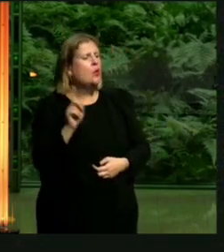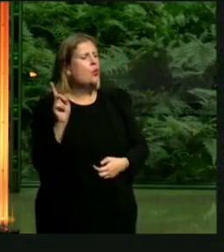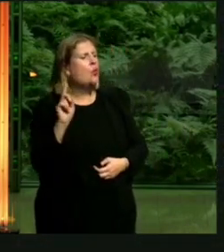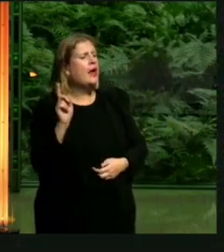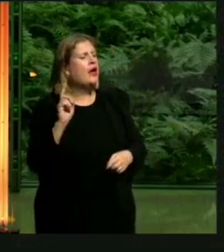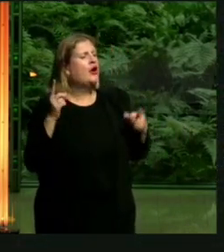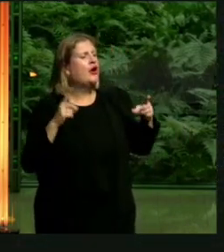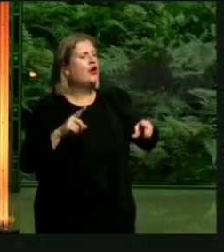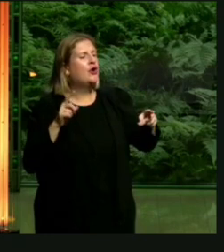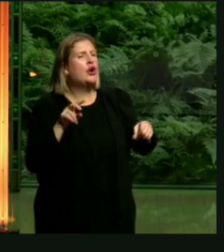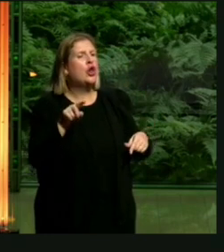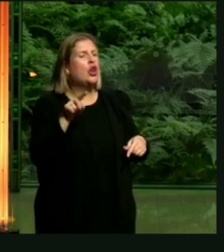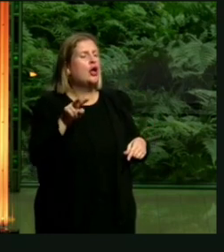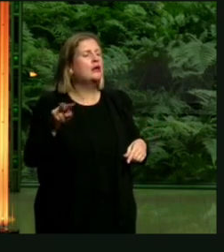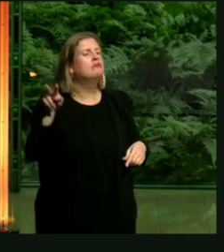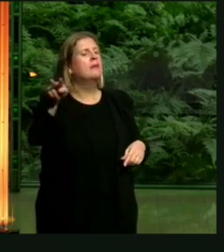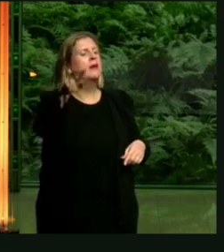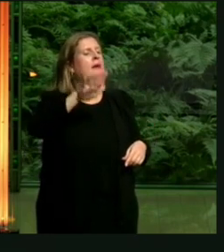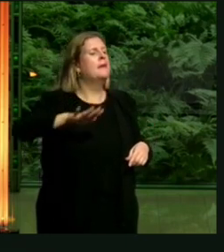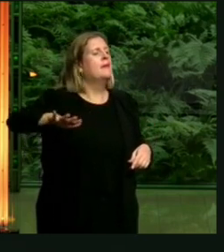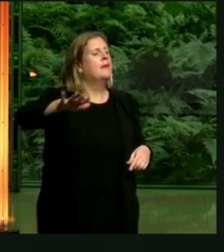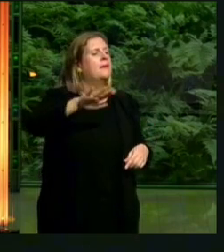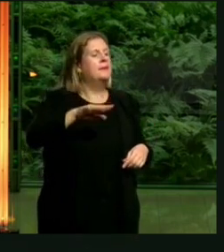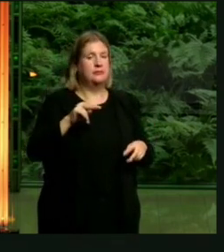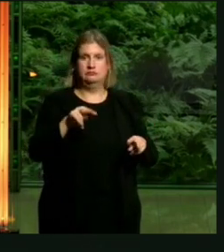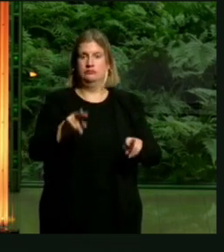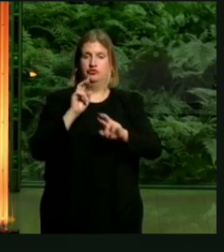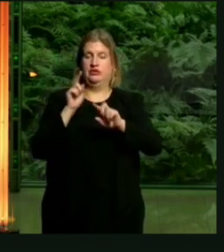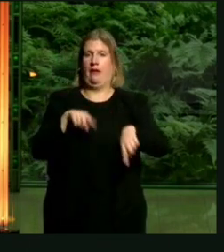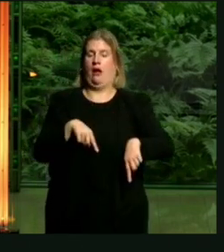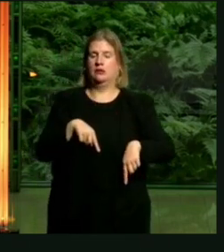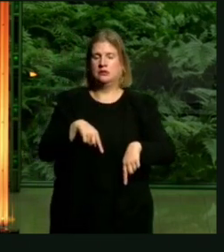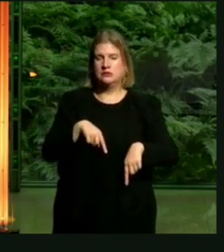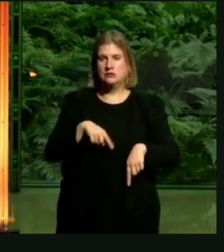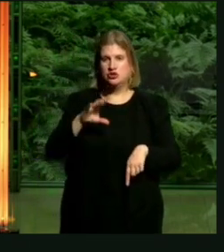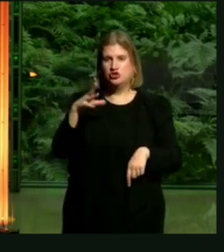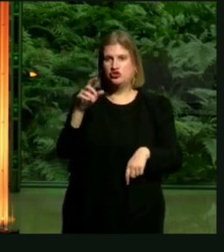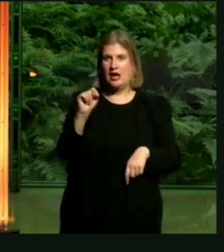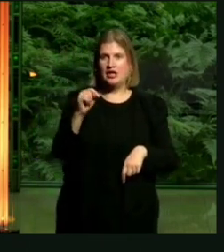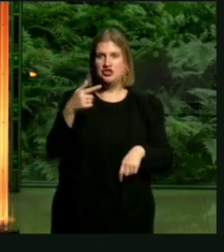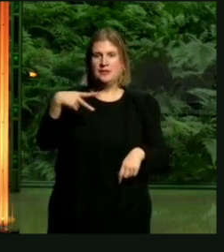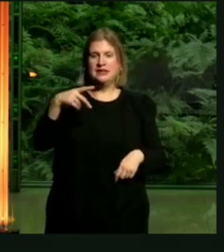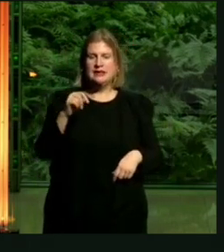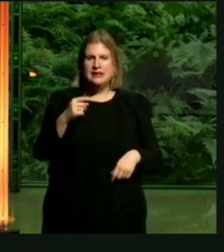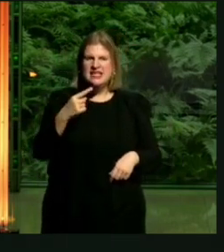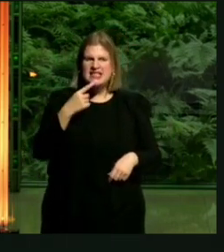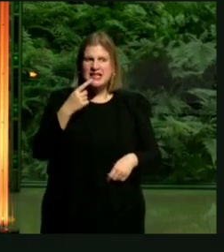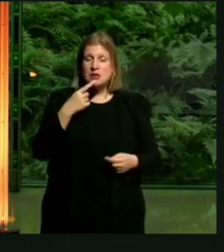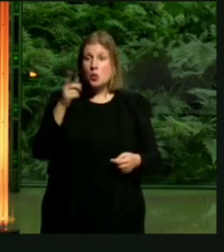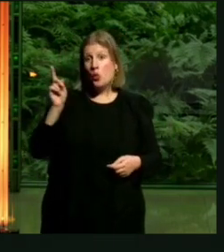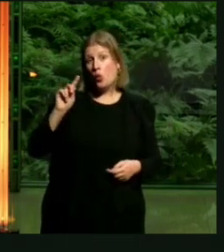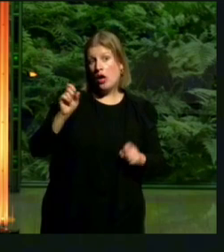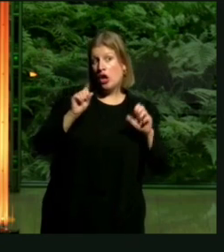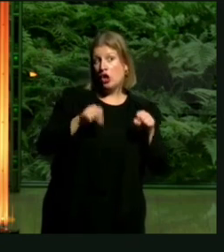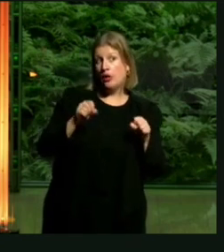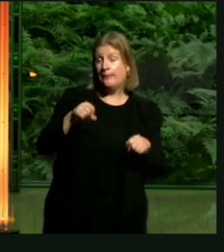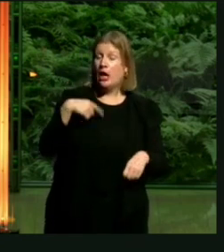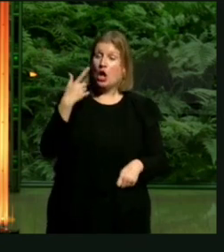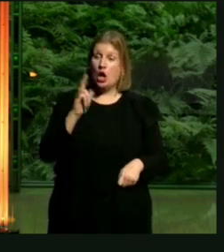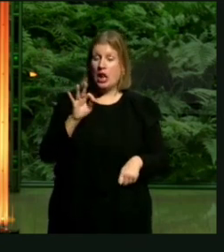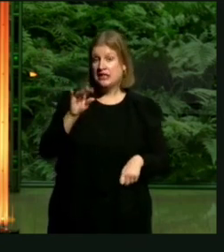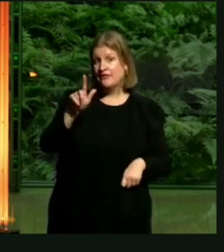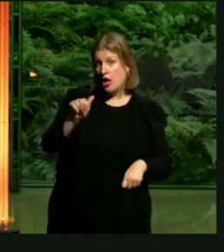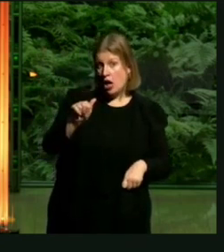taken? And I was blown away. So if you look at the response from ChatGPT, it like tells me where it might be. It looks like it's Florida,